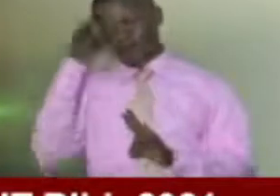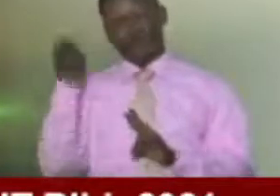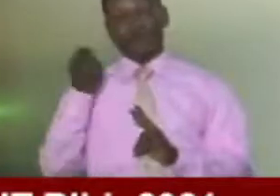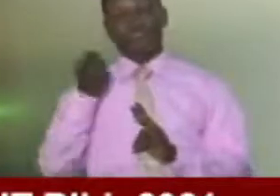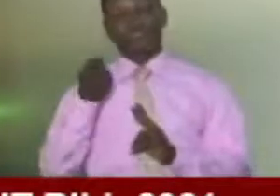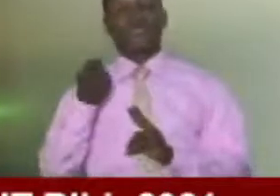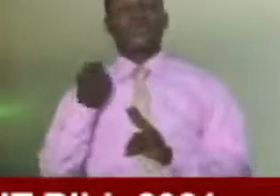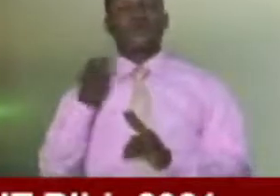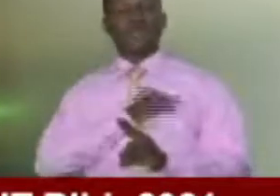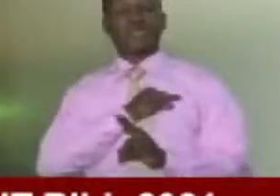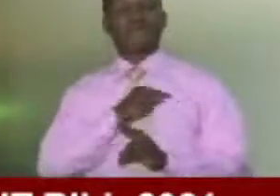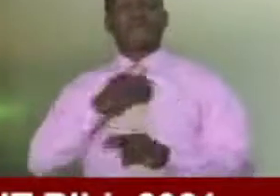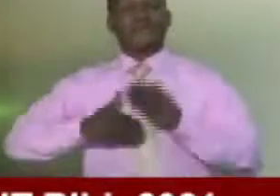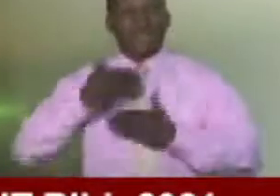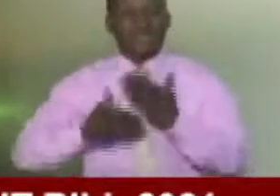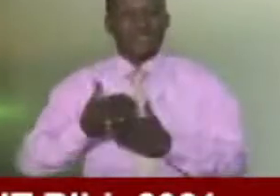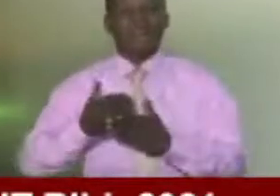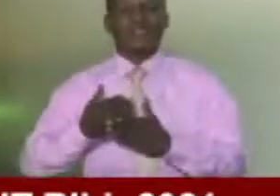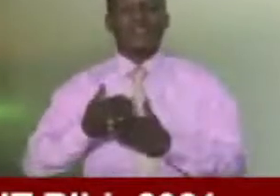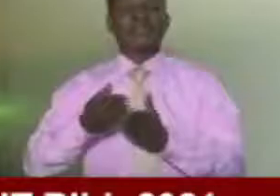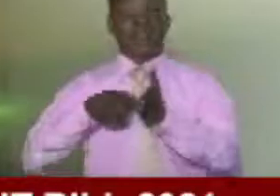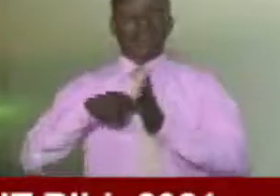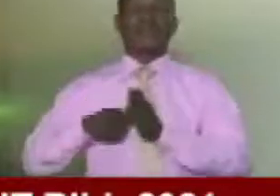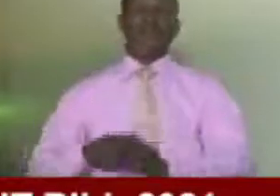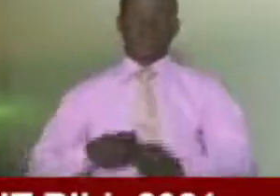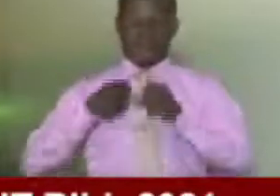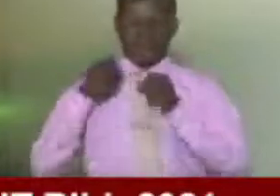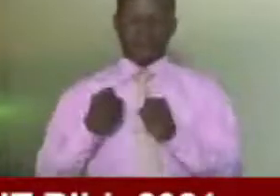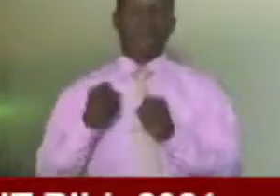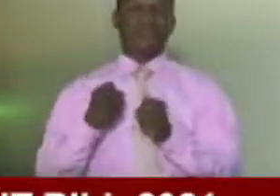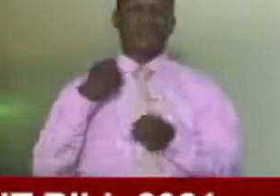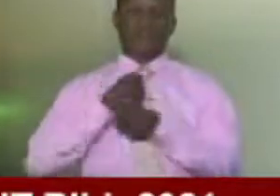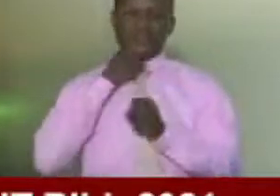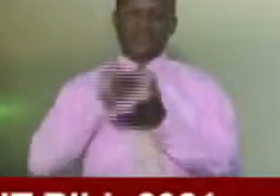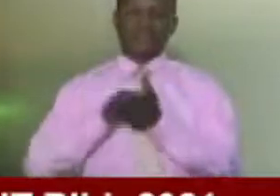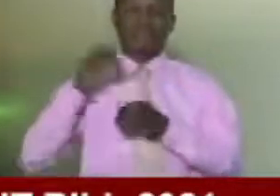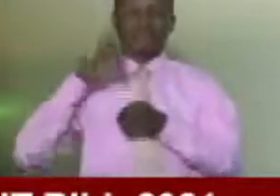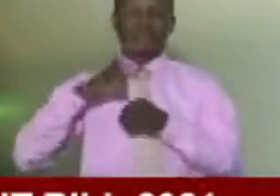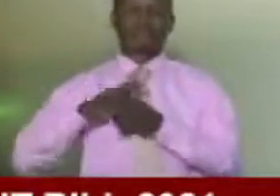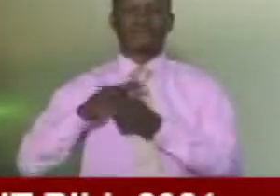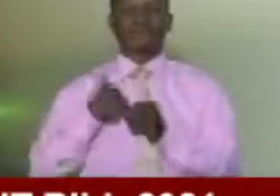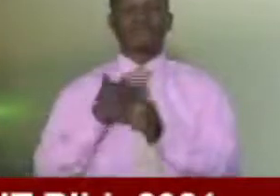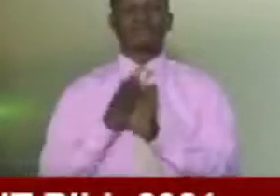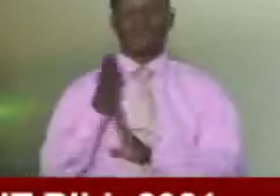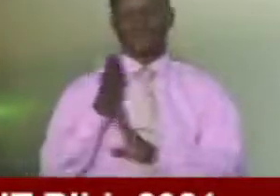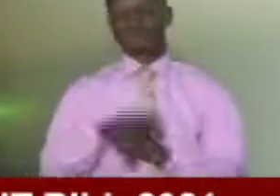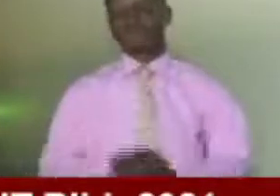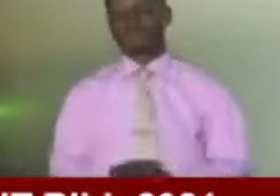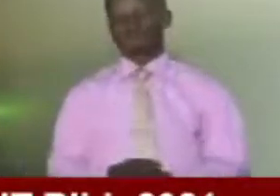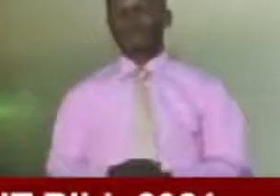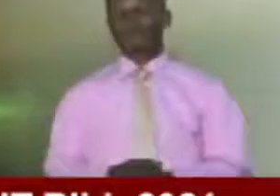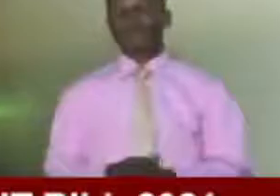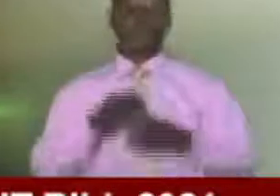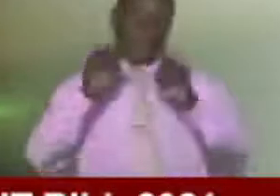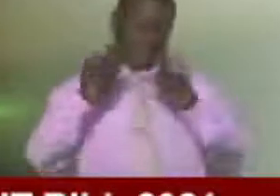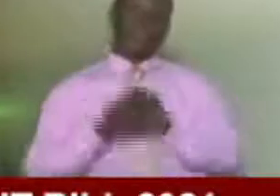and inspire confidence in the process and ensure that electoral fraud and malpractices are reduced. So right. Those are two important points. Great. I'm coming